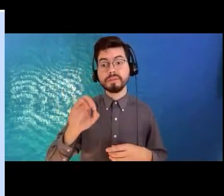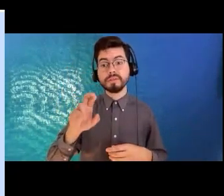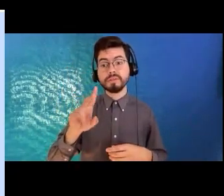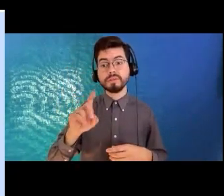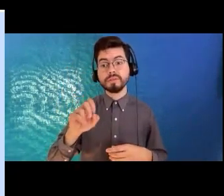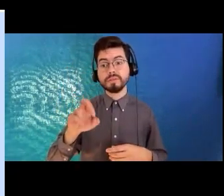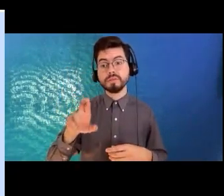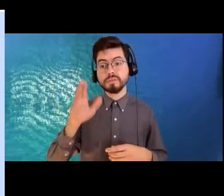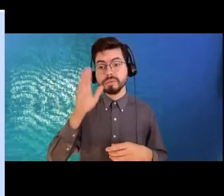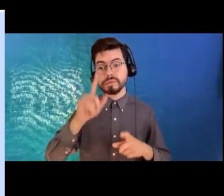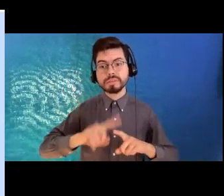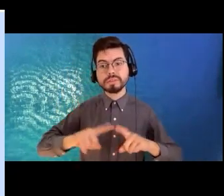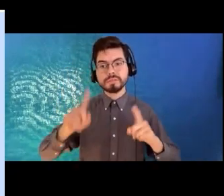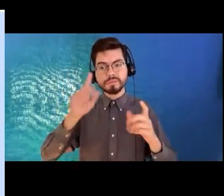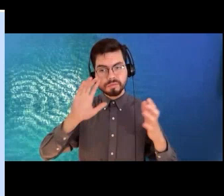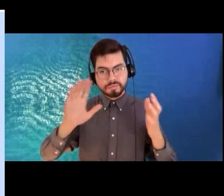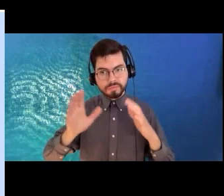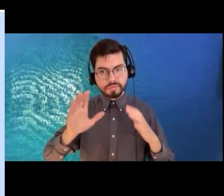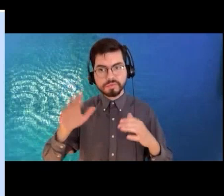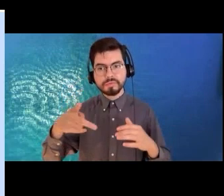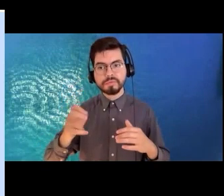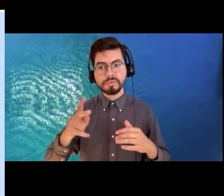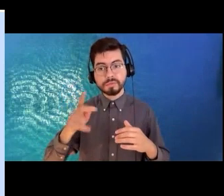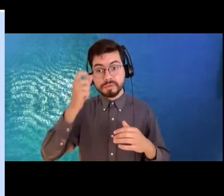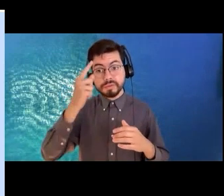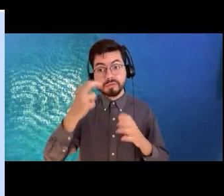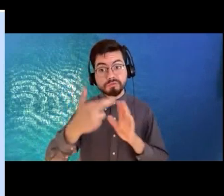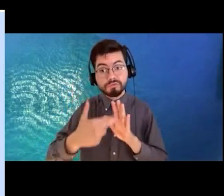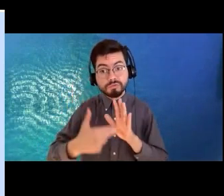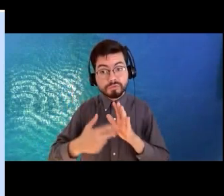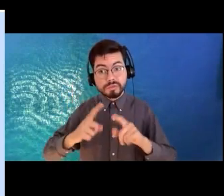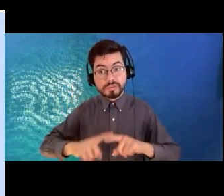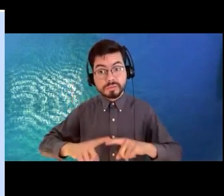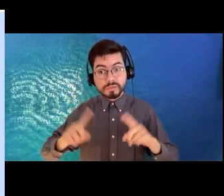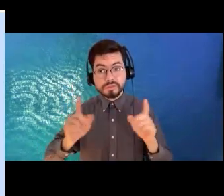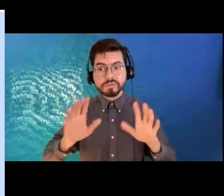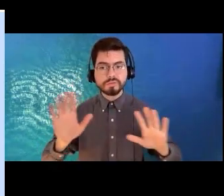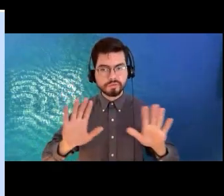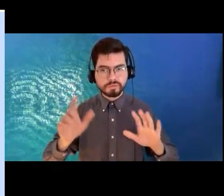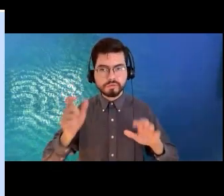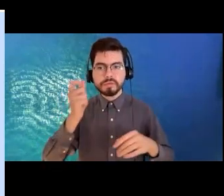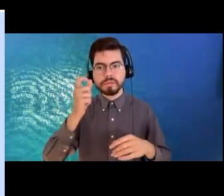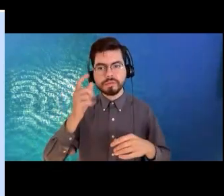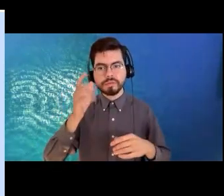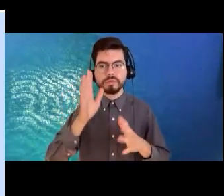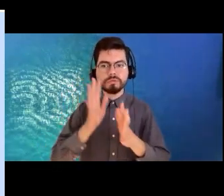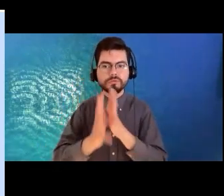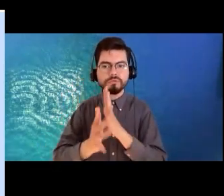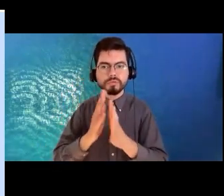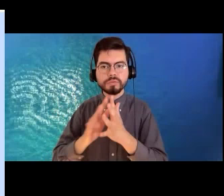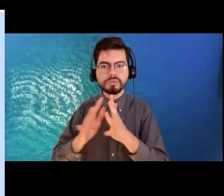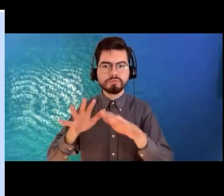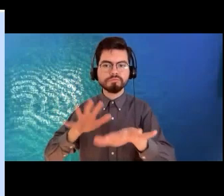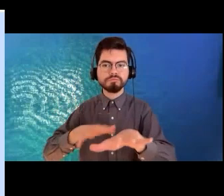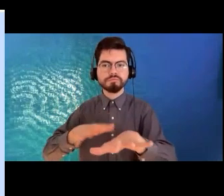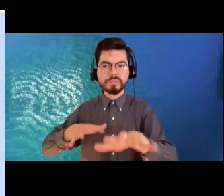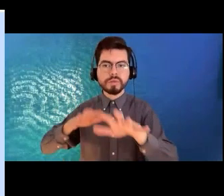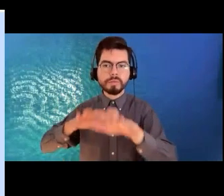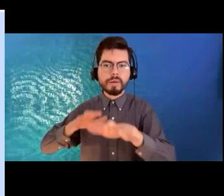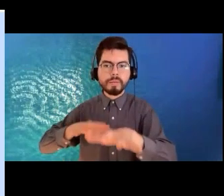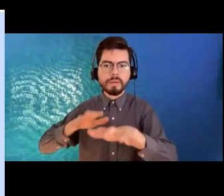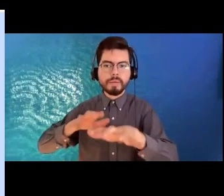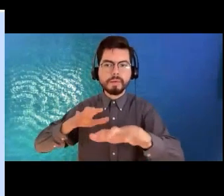doesn't mean that the rules are necessarily different, but we're going to be moving traffic through there. And we want to invite you to make sure you're